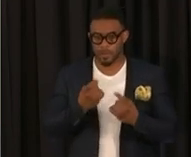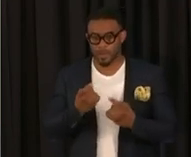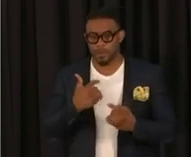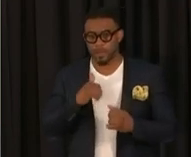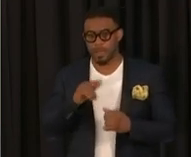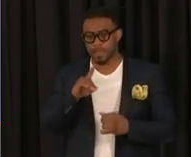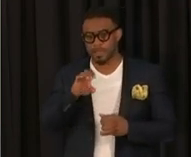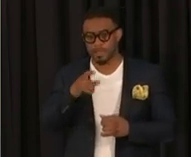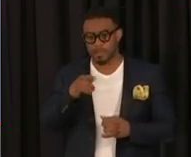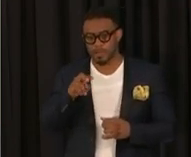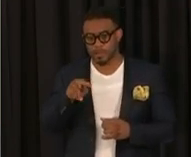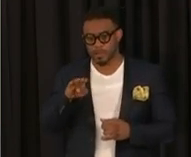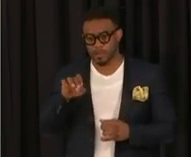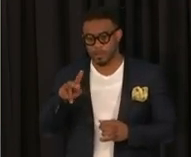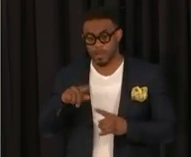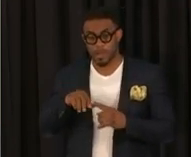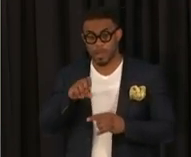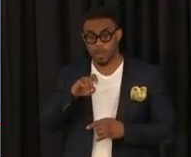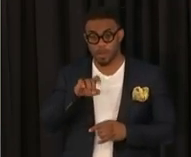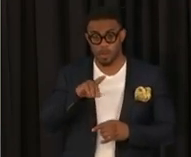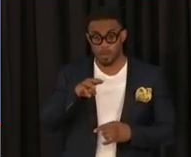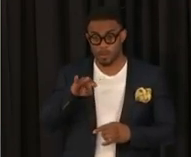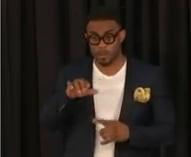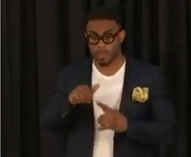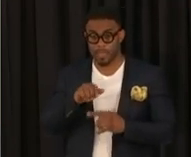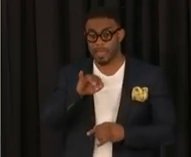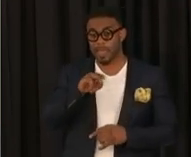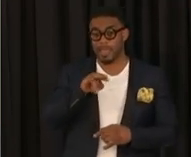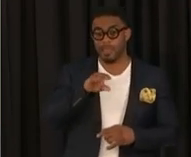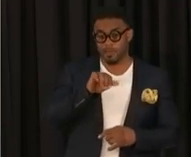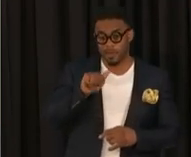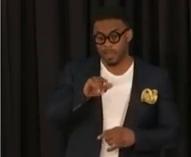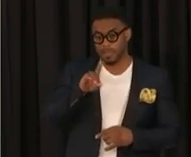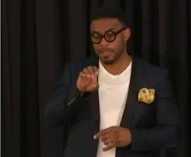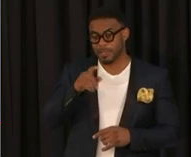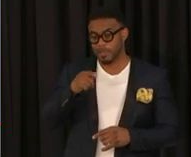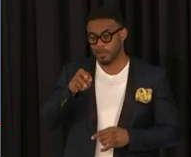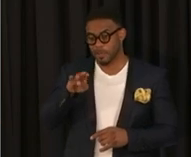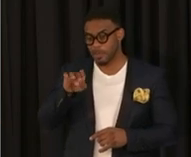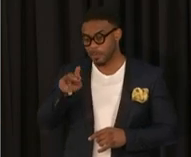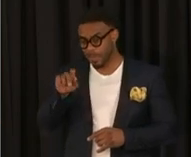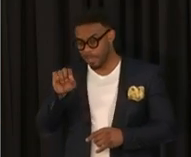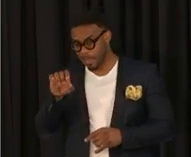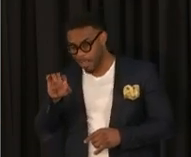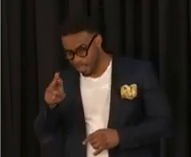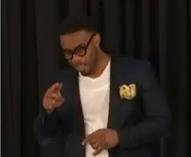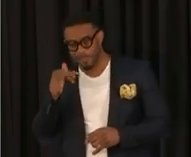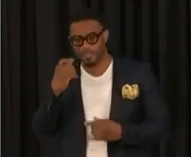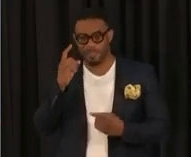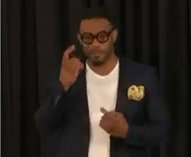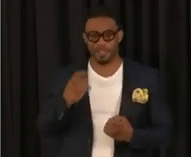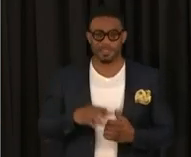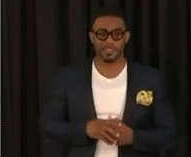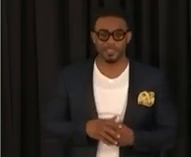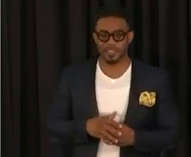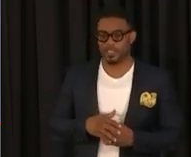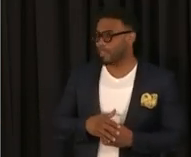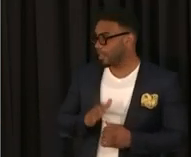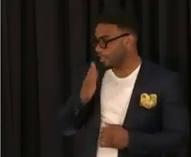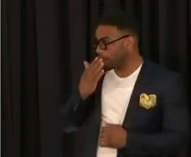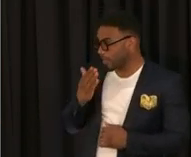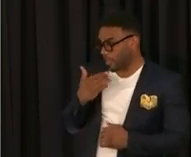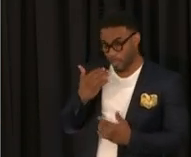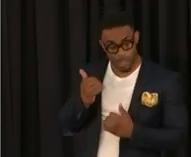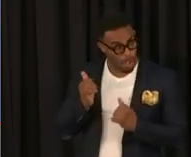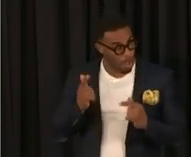questions. We're at DC Green Bank on social media and info@dcgreenbank.com if you have any questions. Thank you. Great. Well,